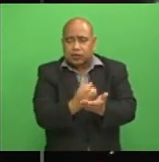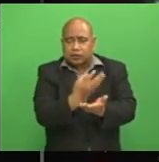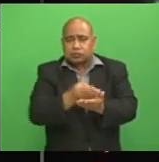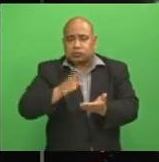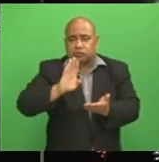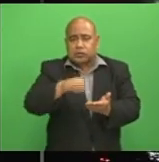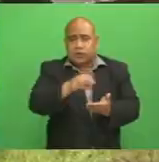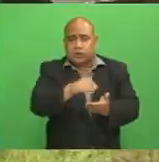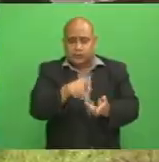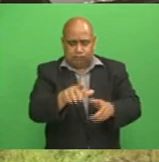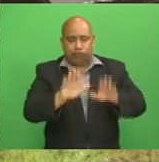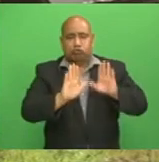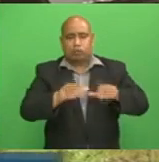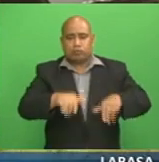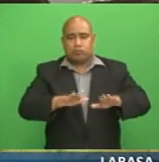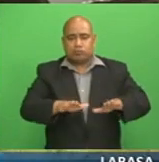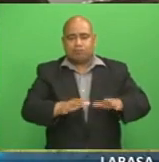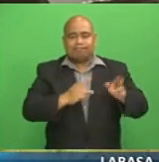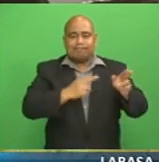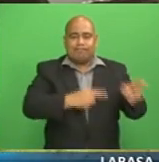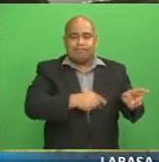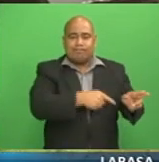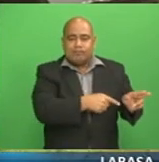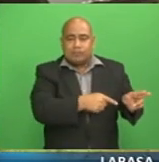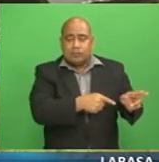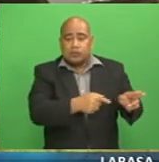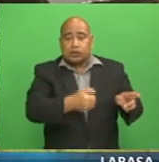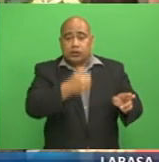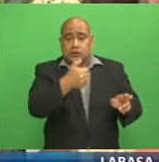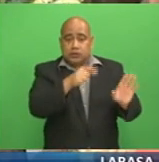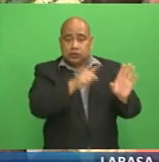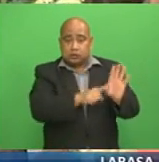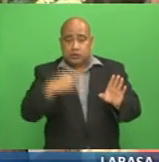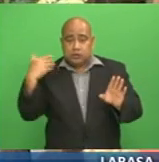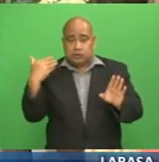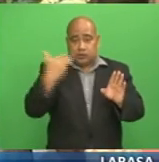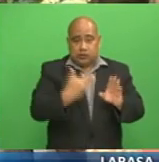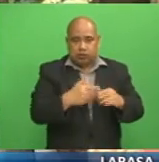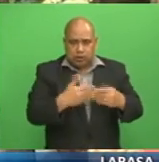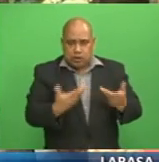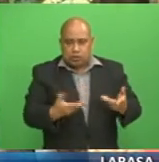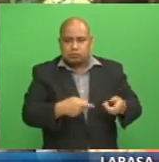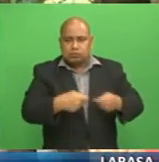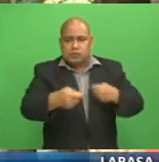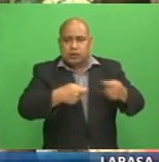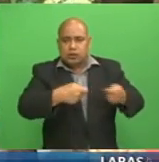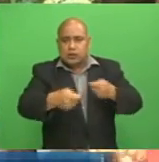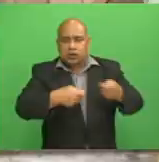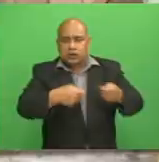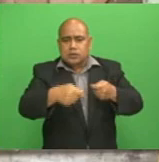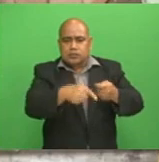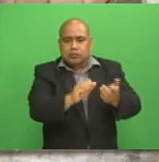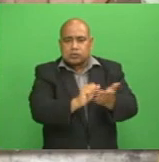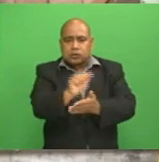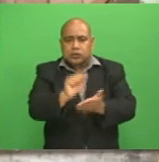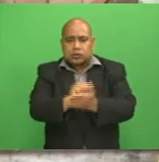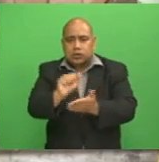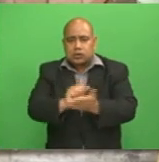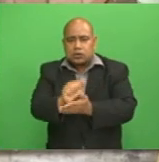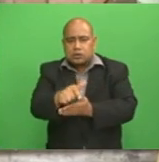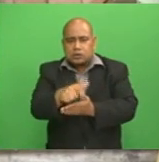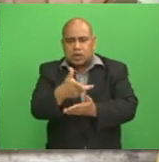more. For over 6 years now, these market vendors in Nriketi have been selling from these tin shacks which they